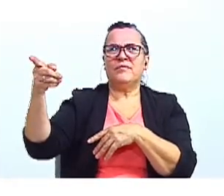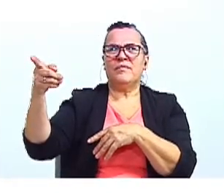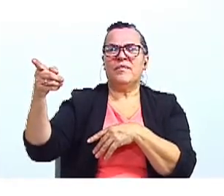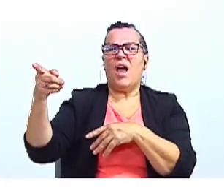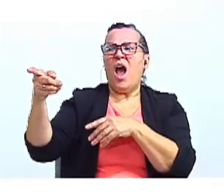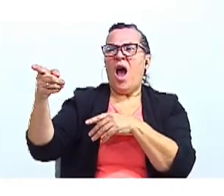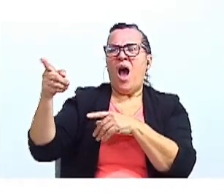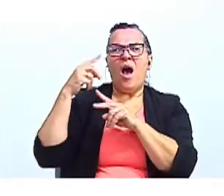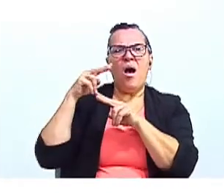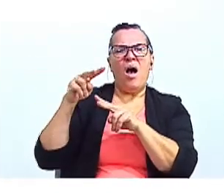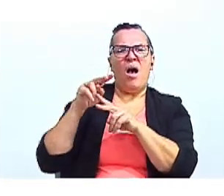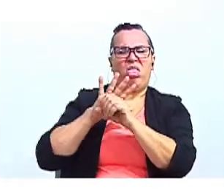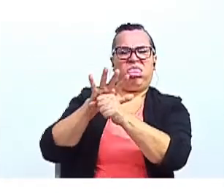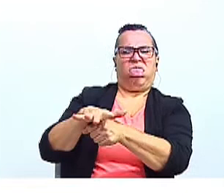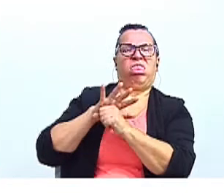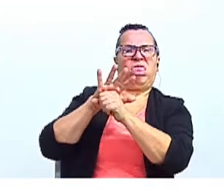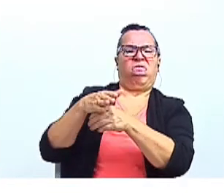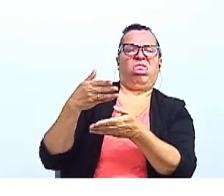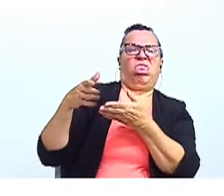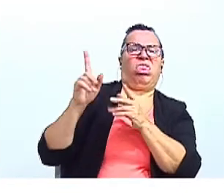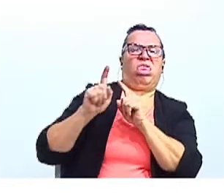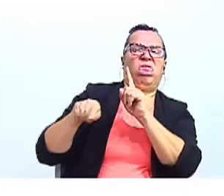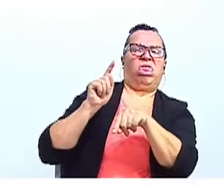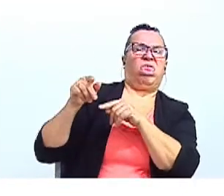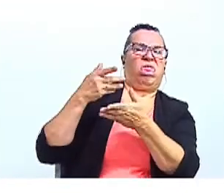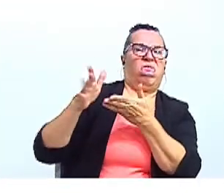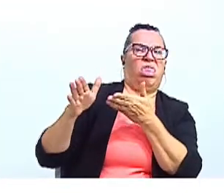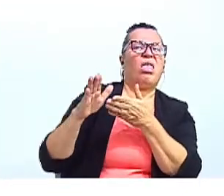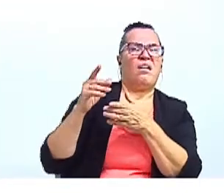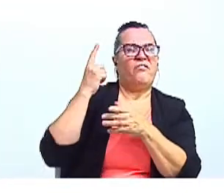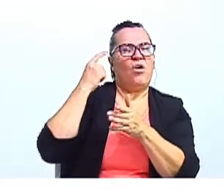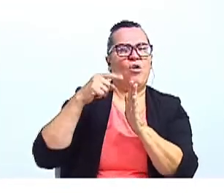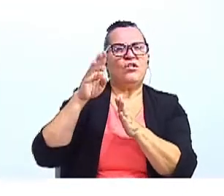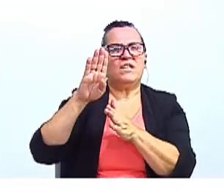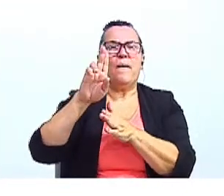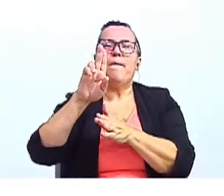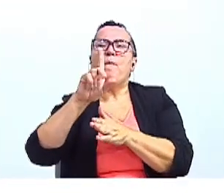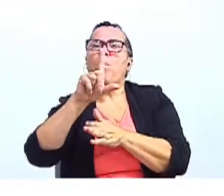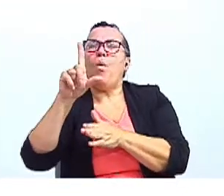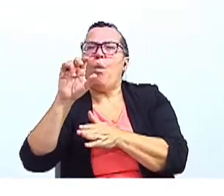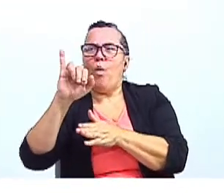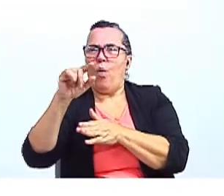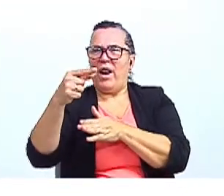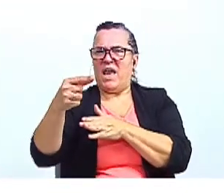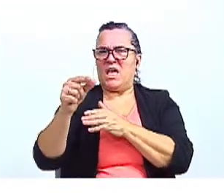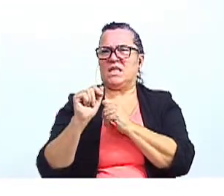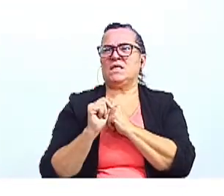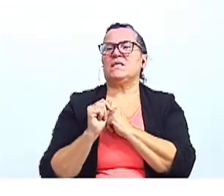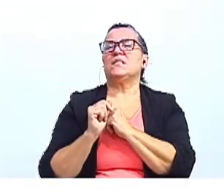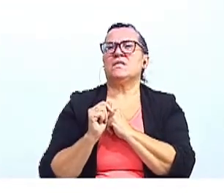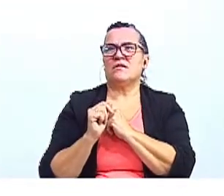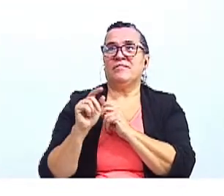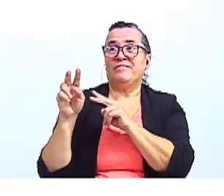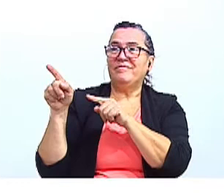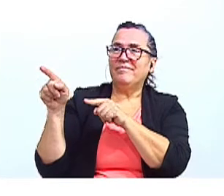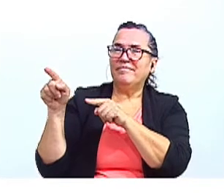bullying. Maybe you can recognize that word very easily, right? Okay, next one,